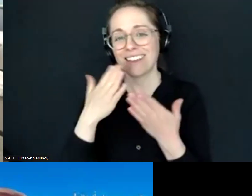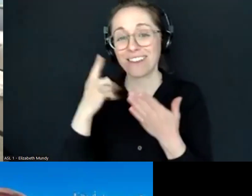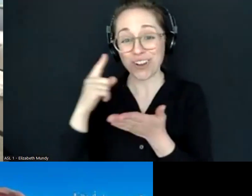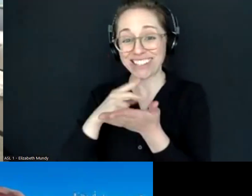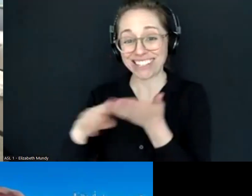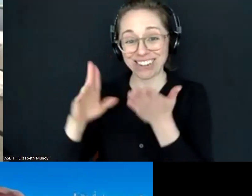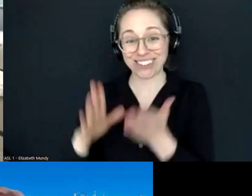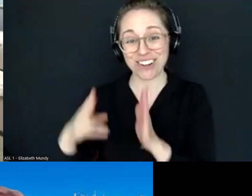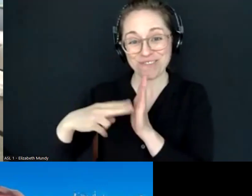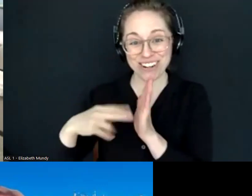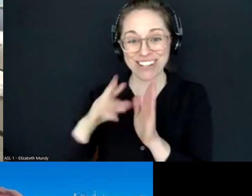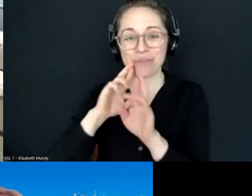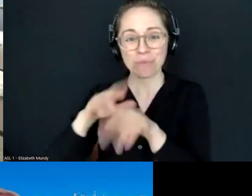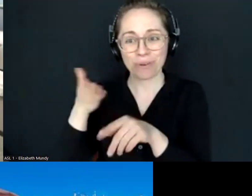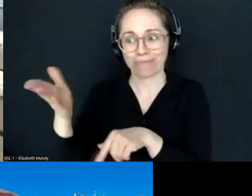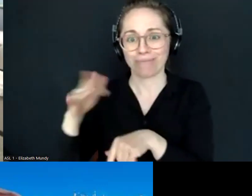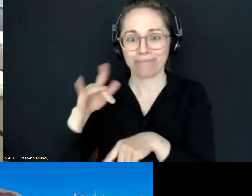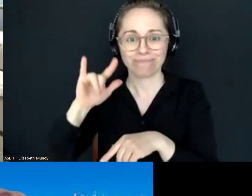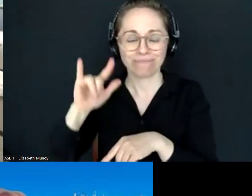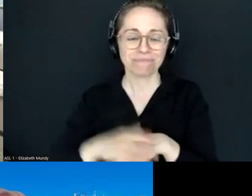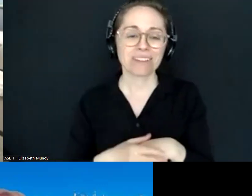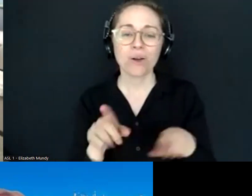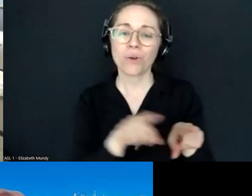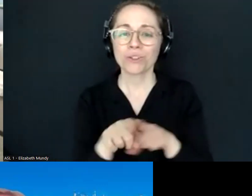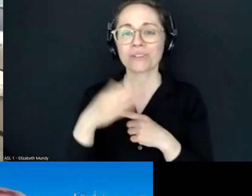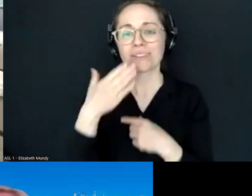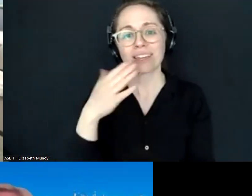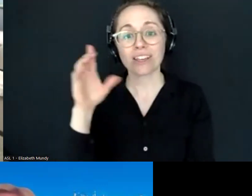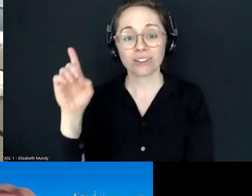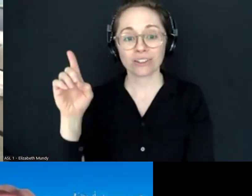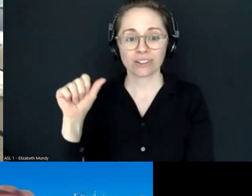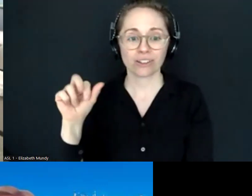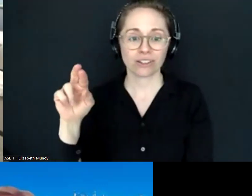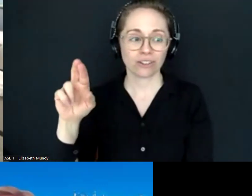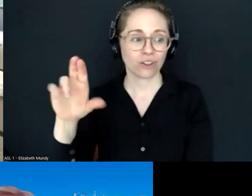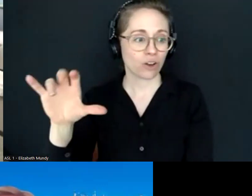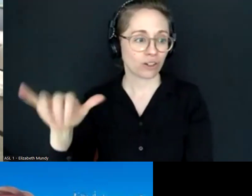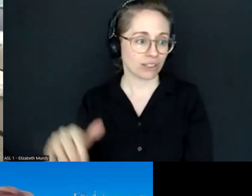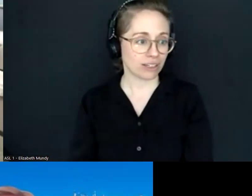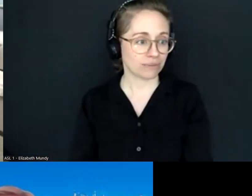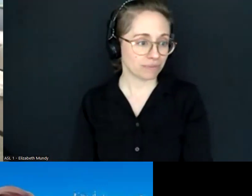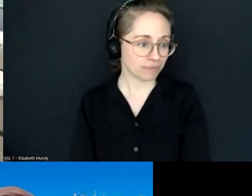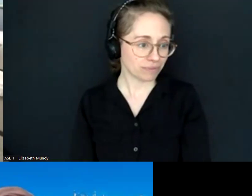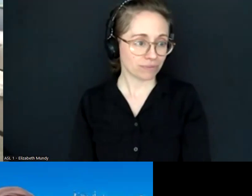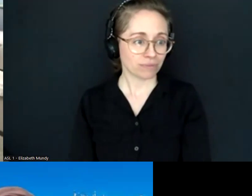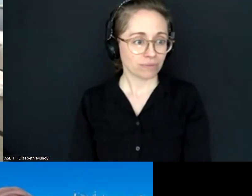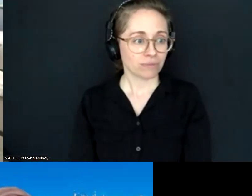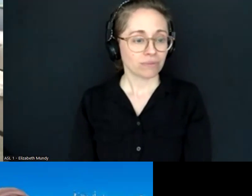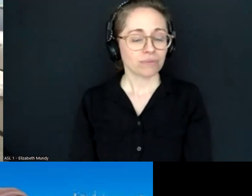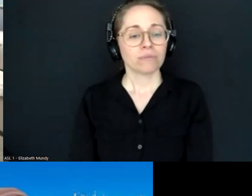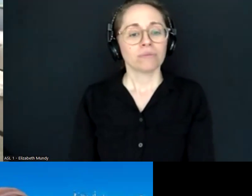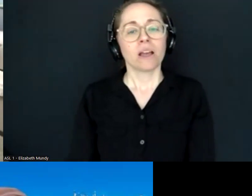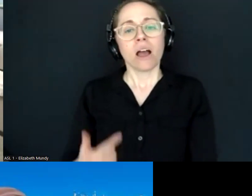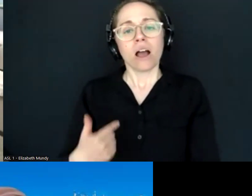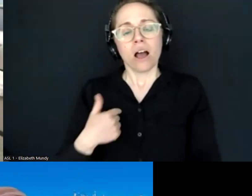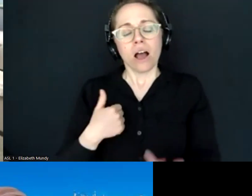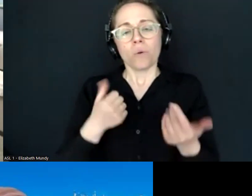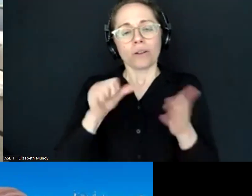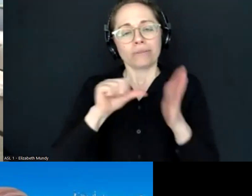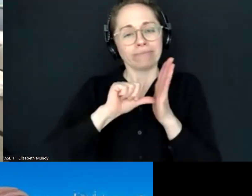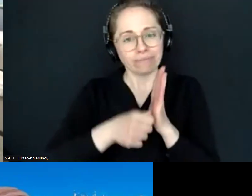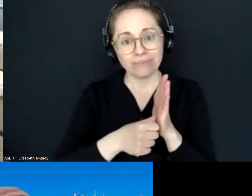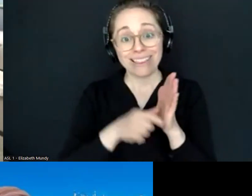report. And Darcy, thank you too. And I'll just reiterate the value of this document. We were able